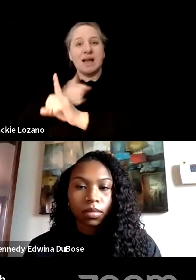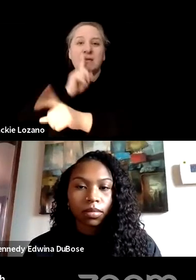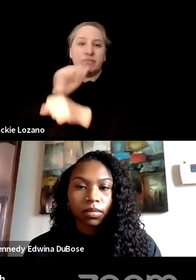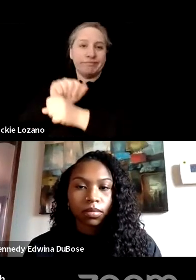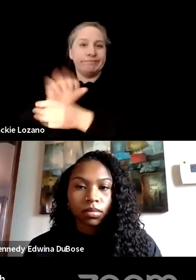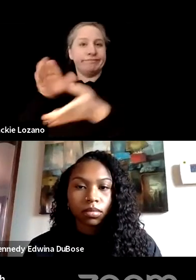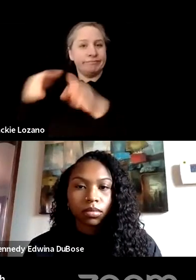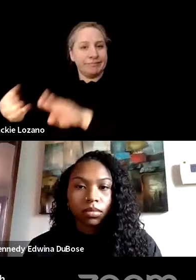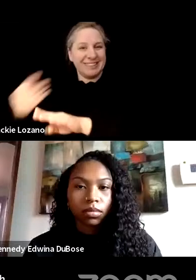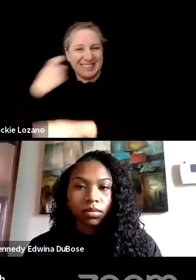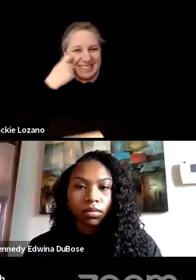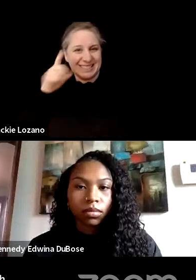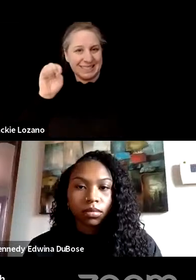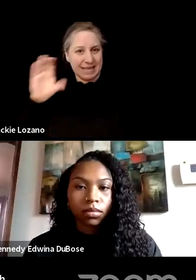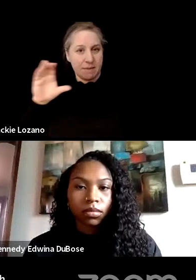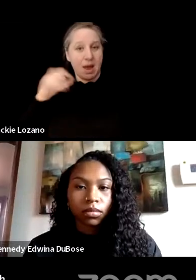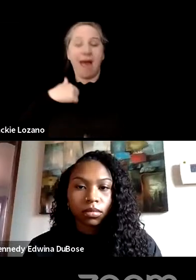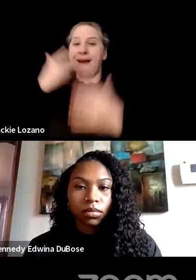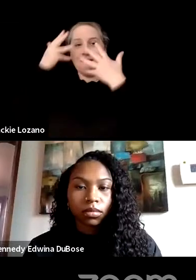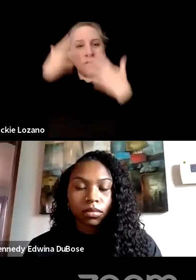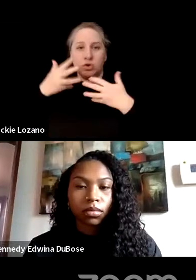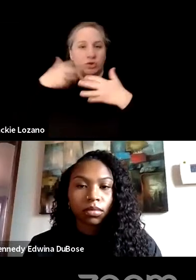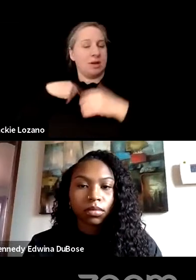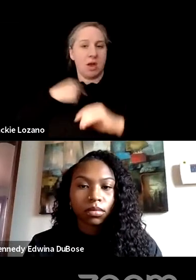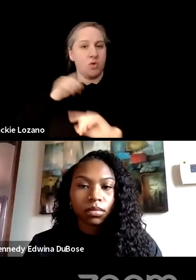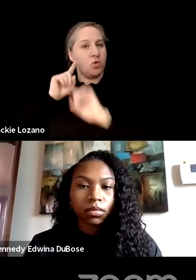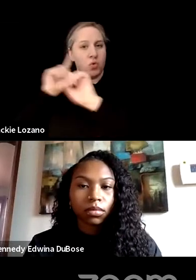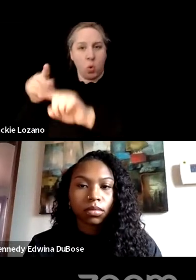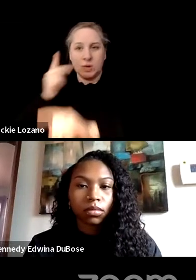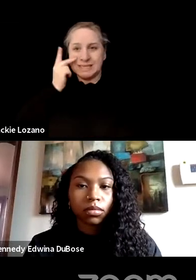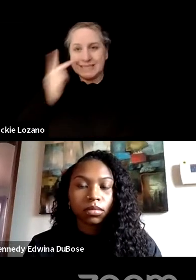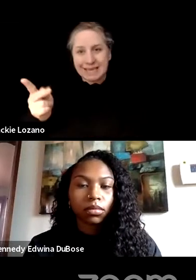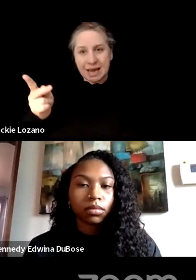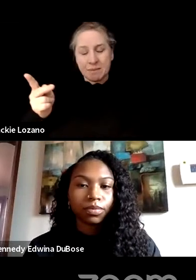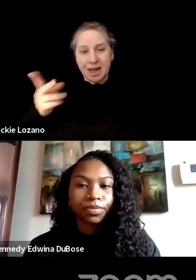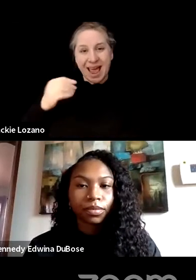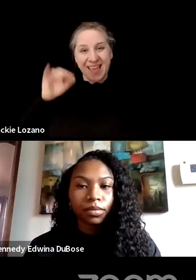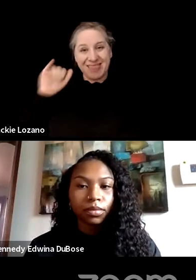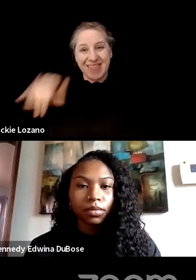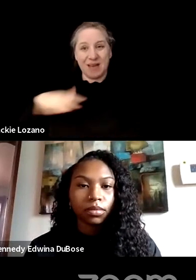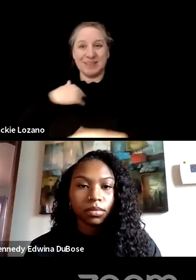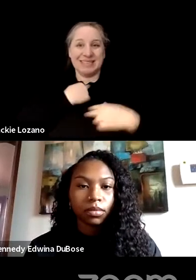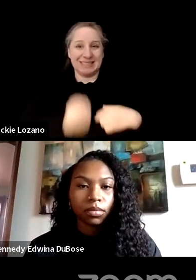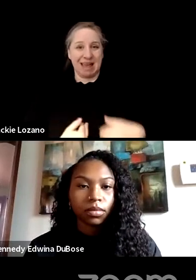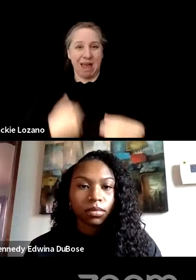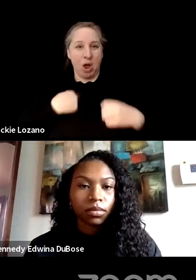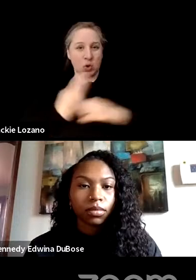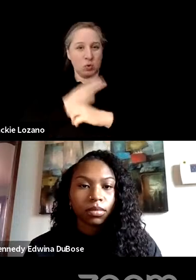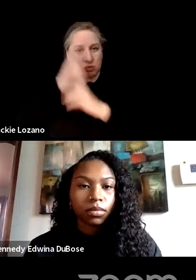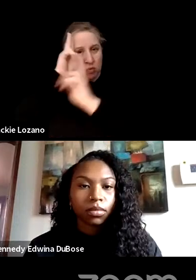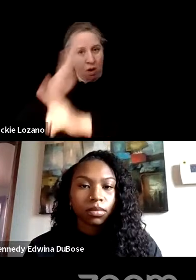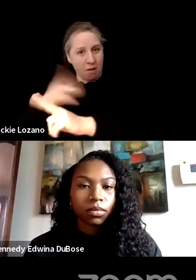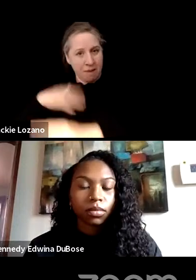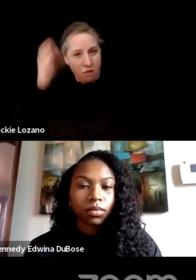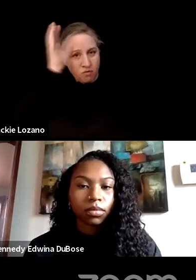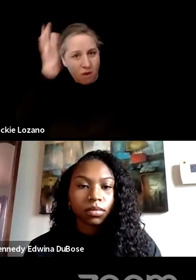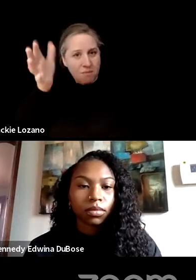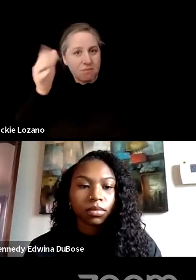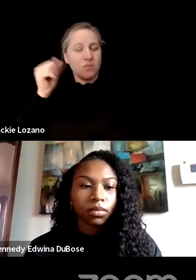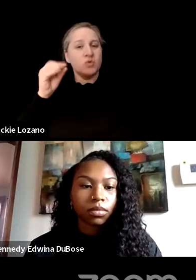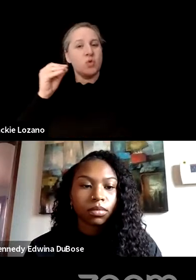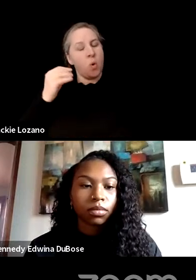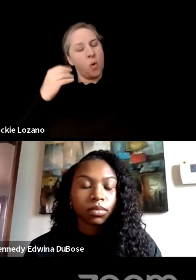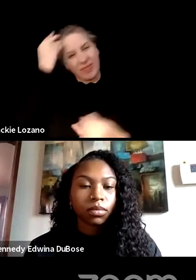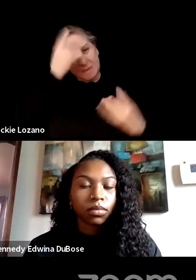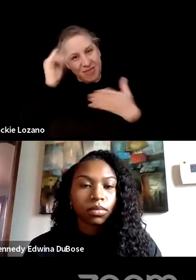And I, unfortunately, due to the pandemic, was unable to see him. And this is his tie that I wear in honor of him. And so just thinking about the fact